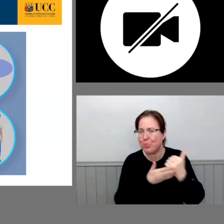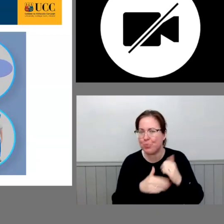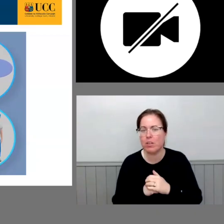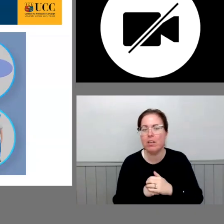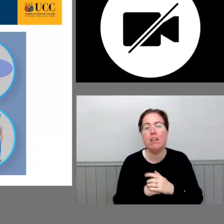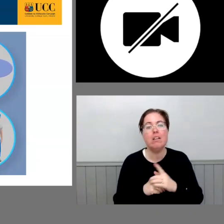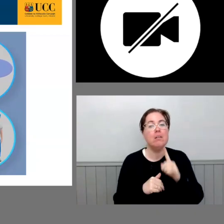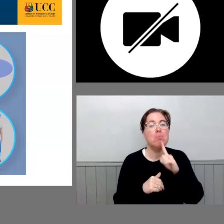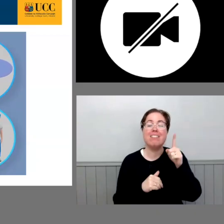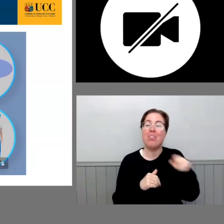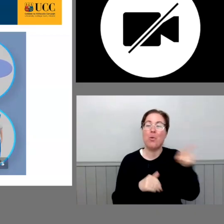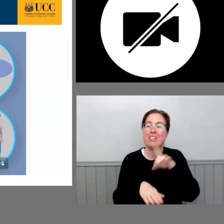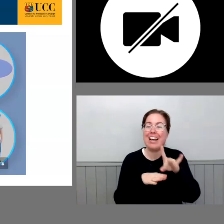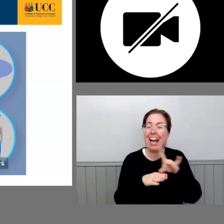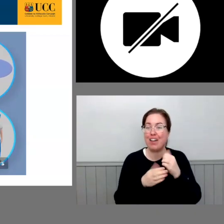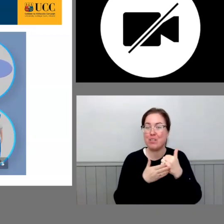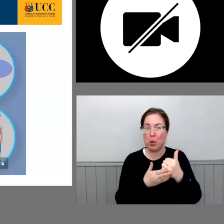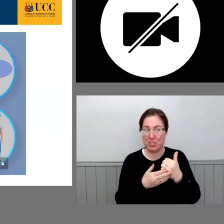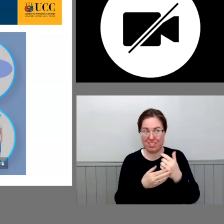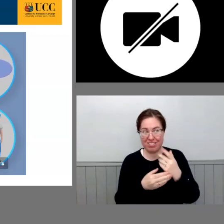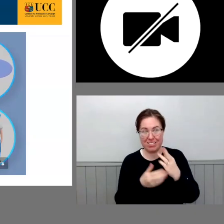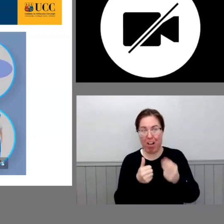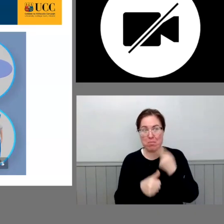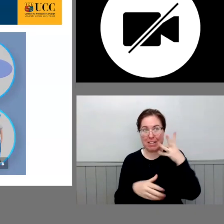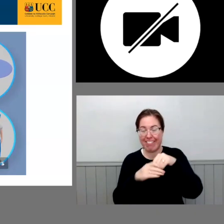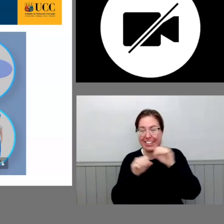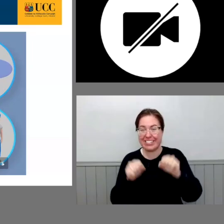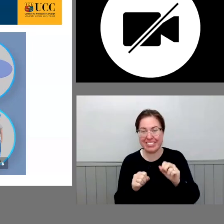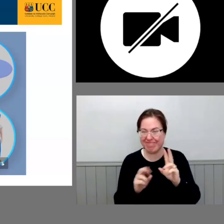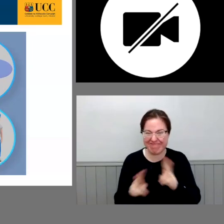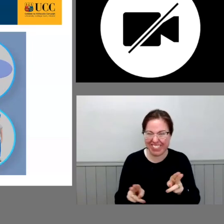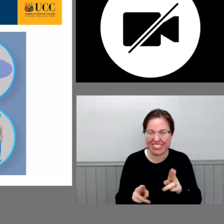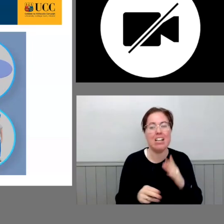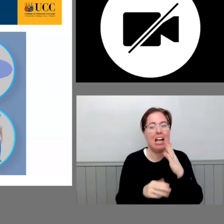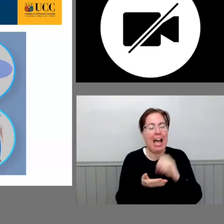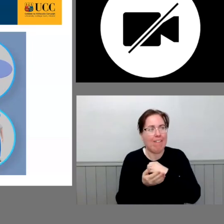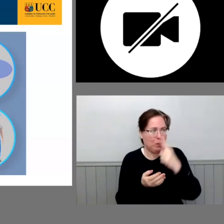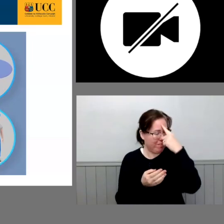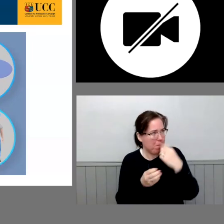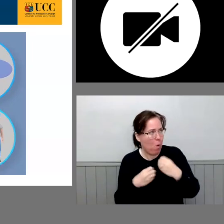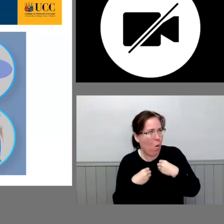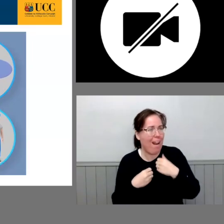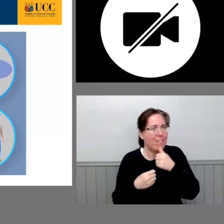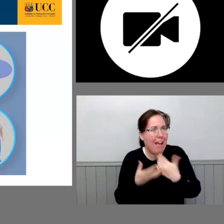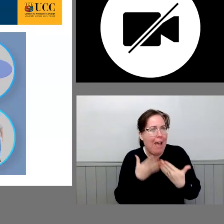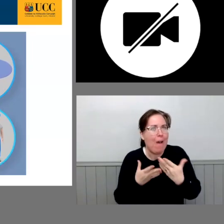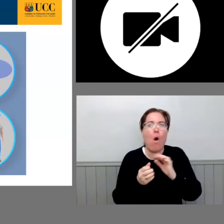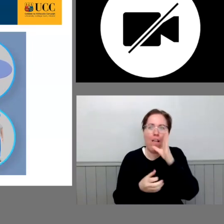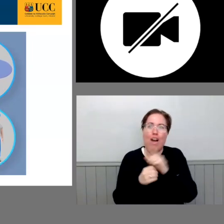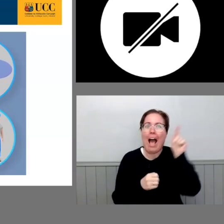not built into the system. Often, people have to create their own solutions or find help outside formal